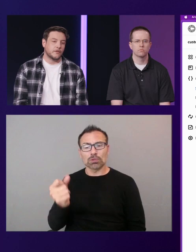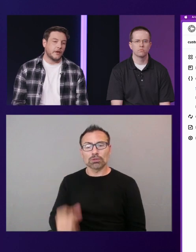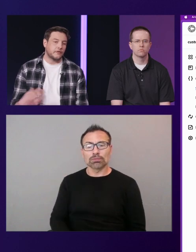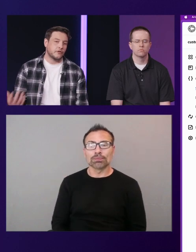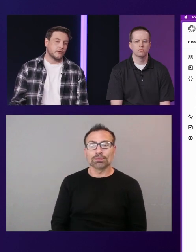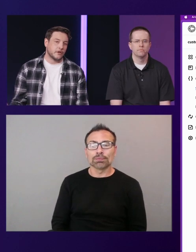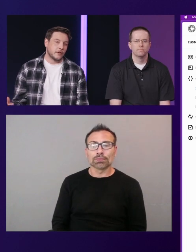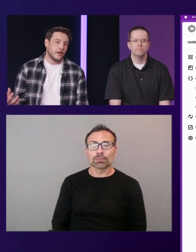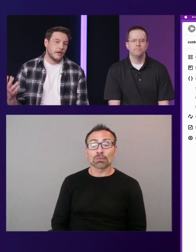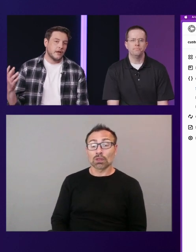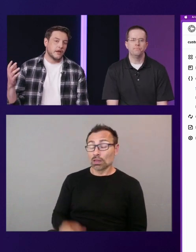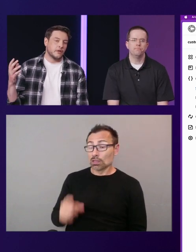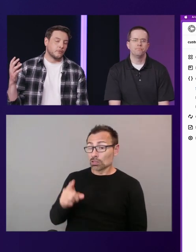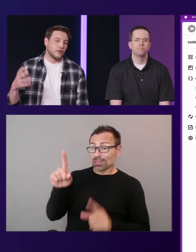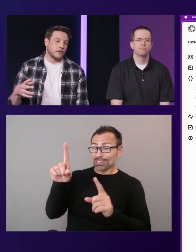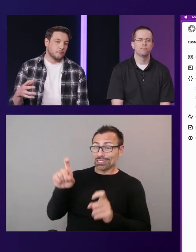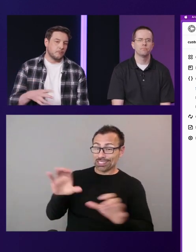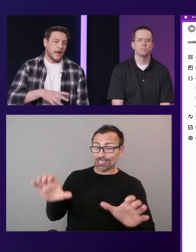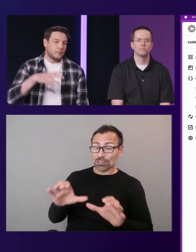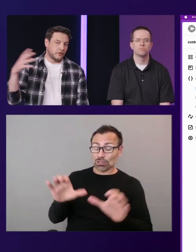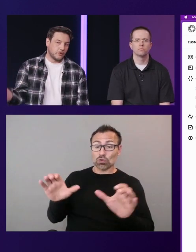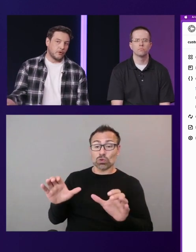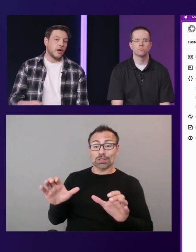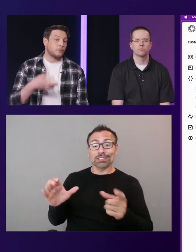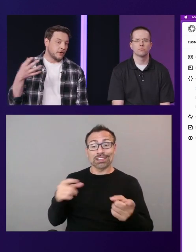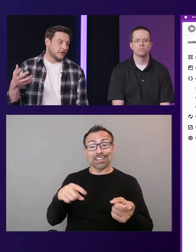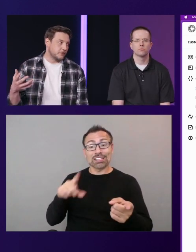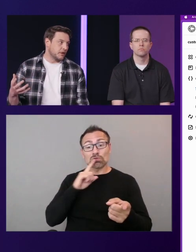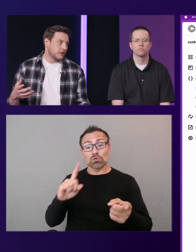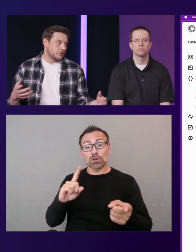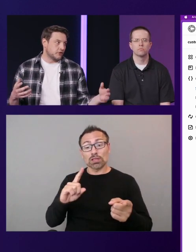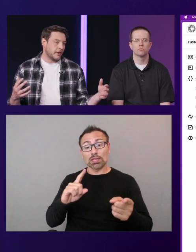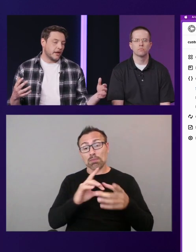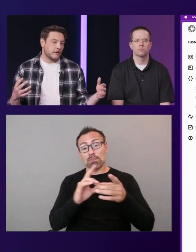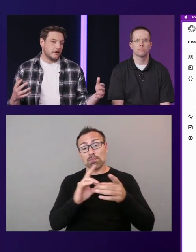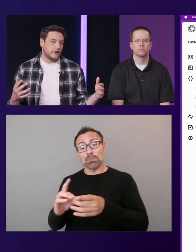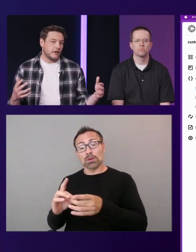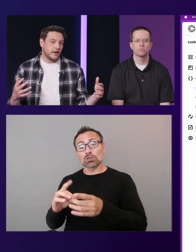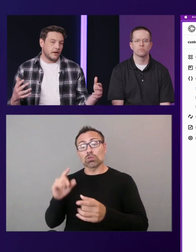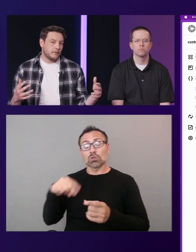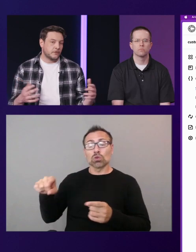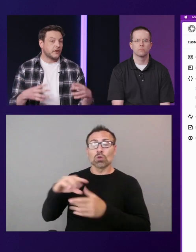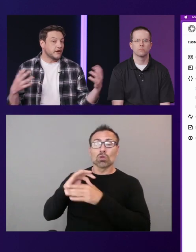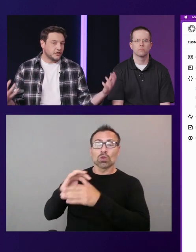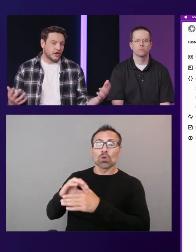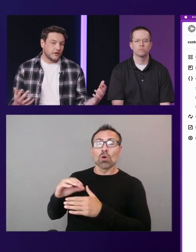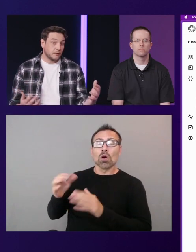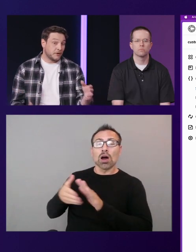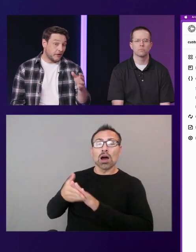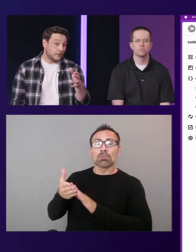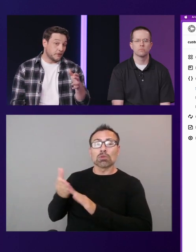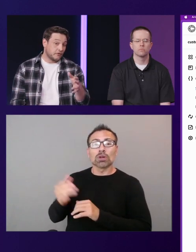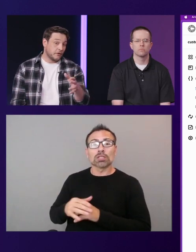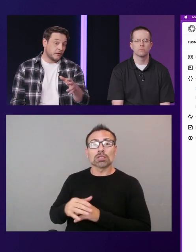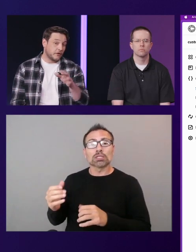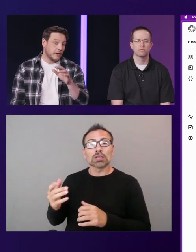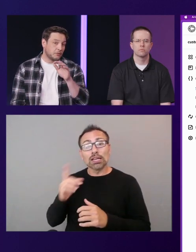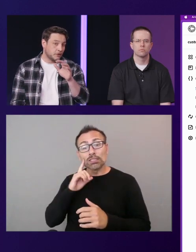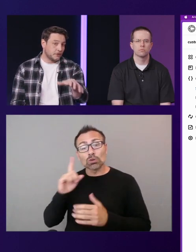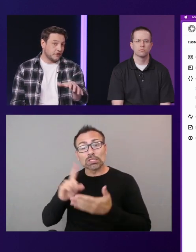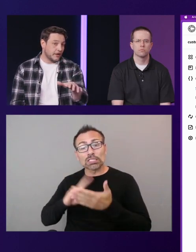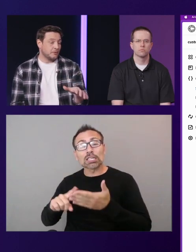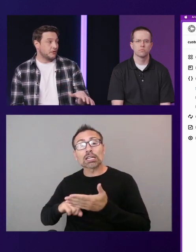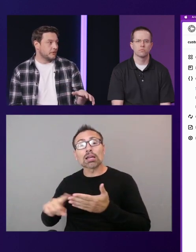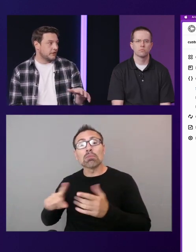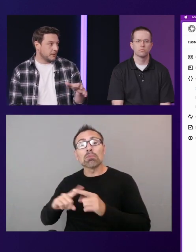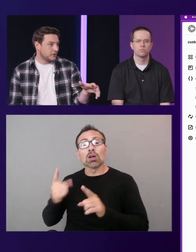And so what the tests are doing is really mapping to the CRUD operations, making sure that sanity checking this. But it's also going further. It's setting up a